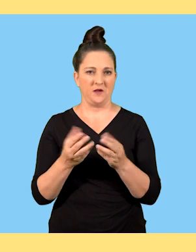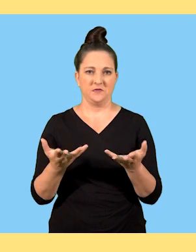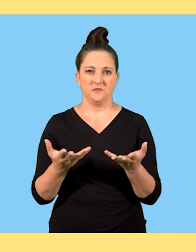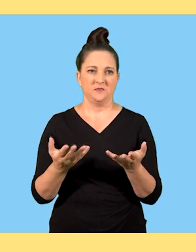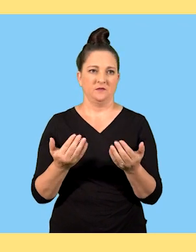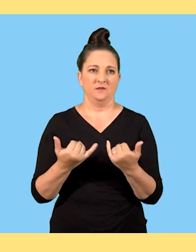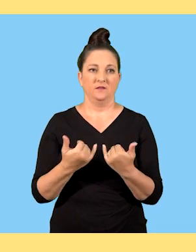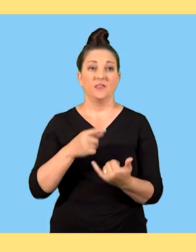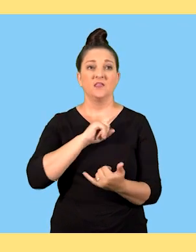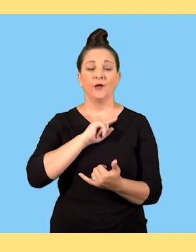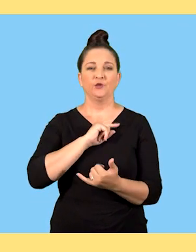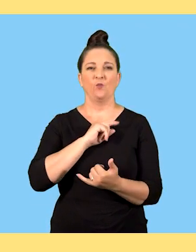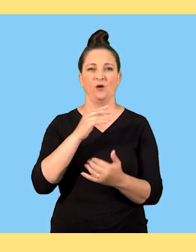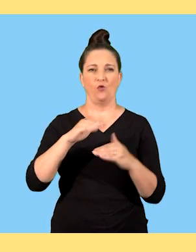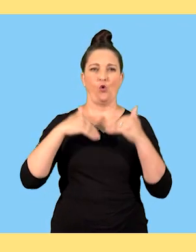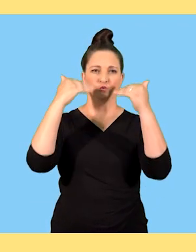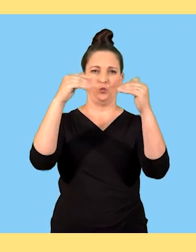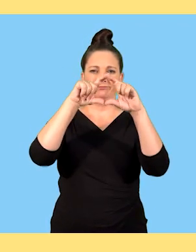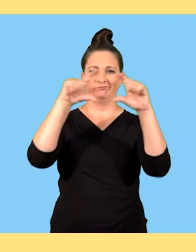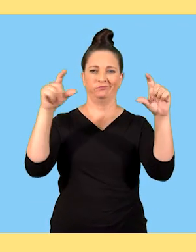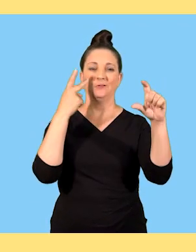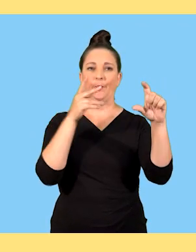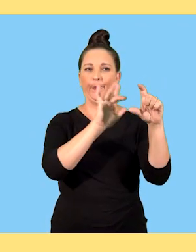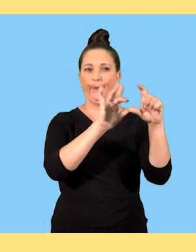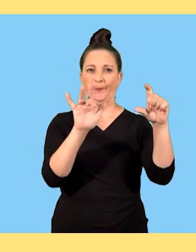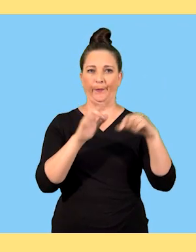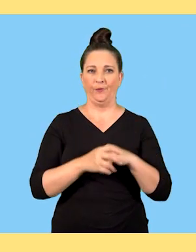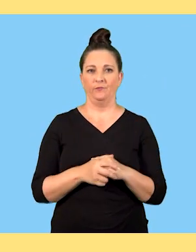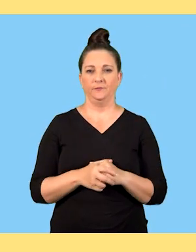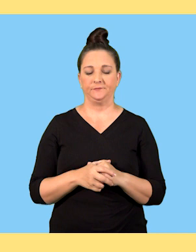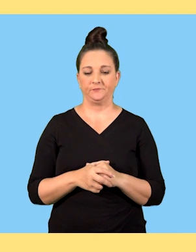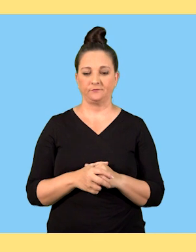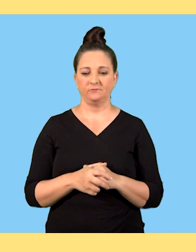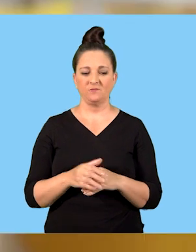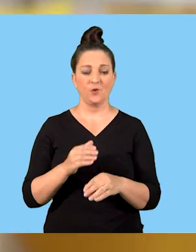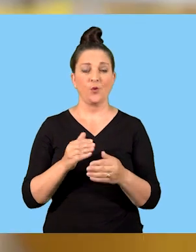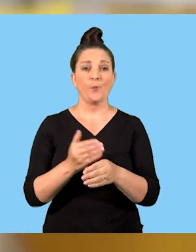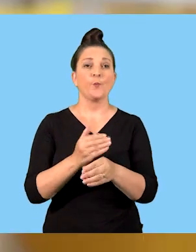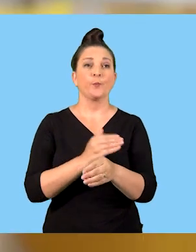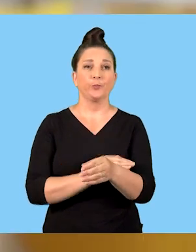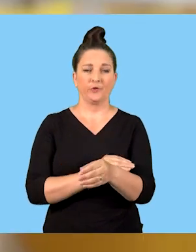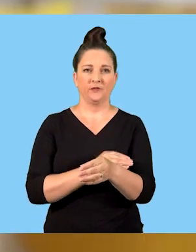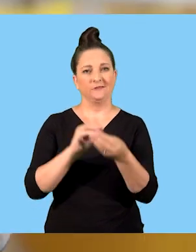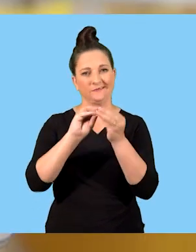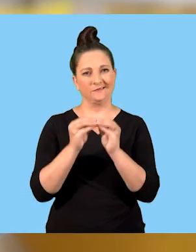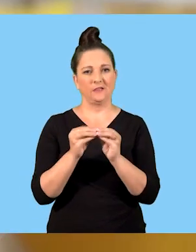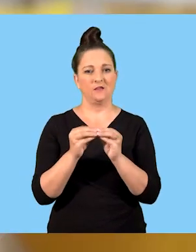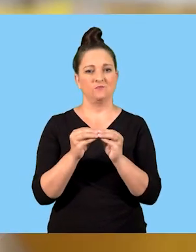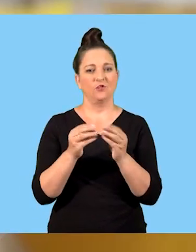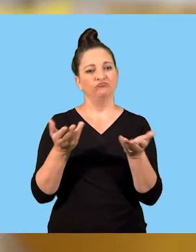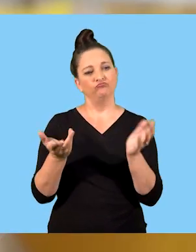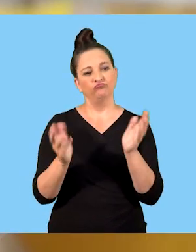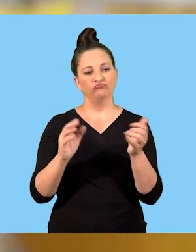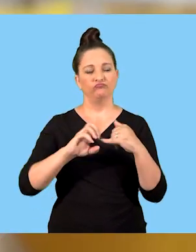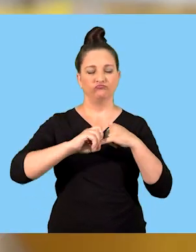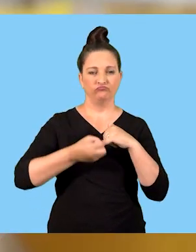in the nominal account section, hence you see it blank here to say there were no repairs in the pre-adjustment trial